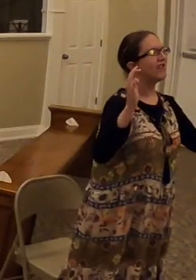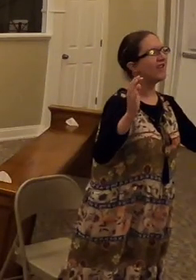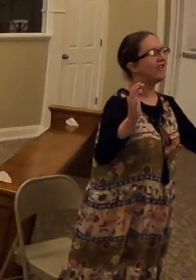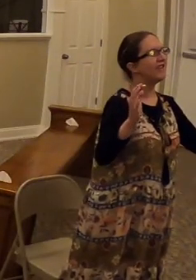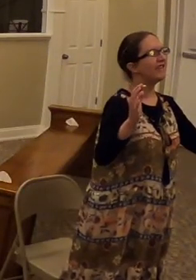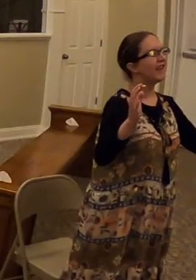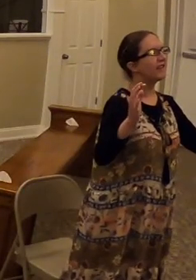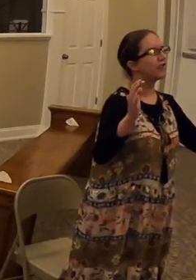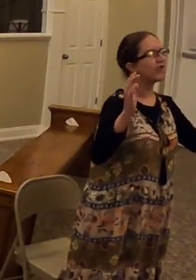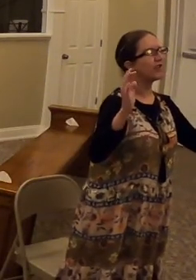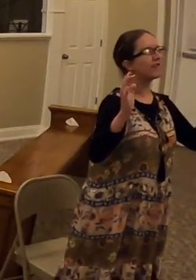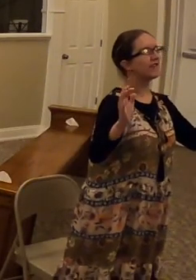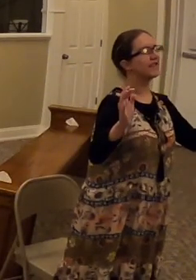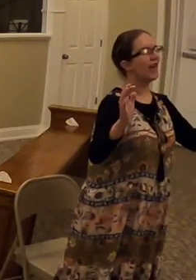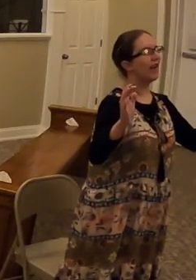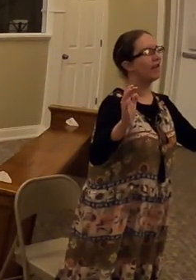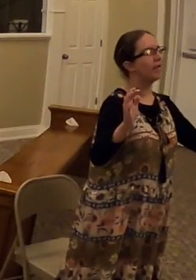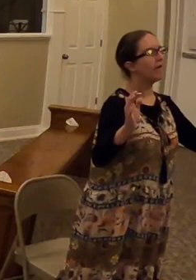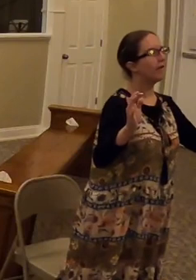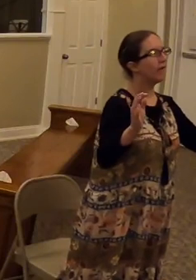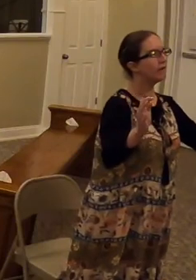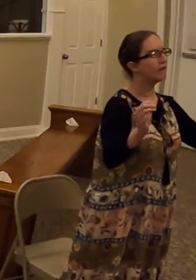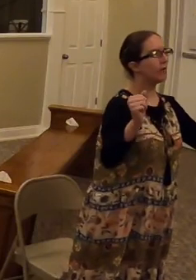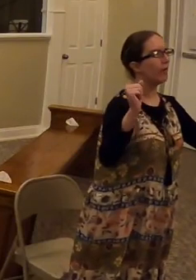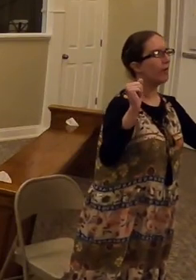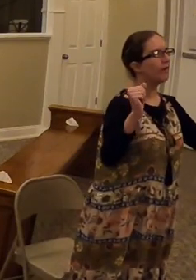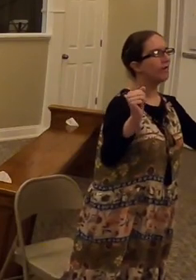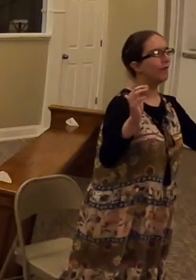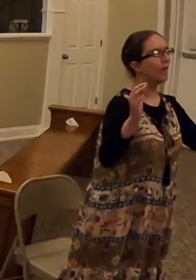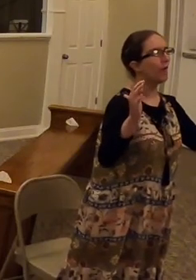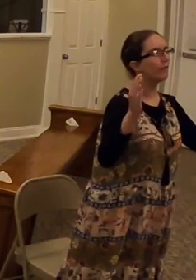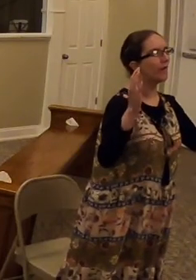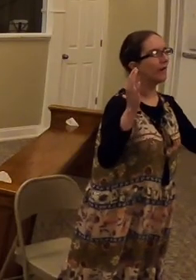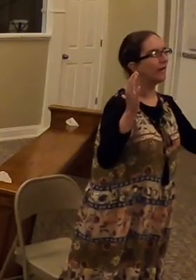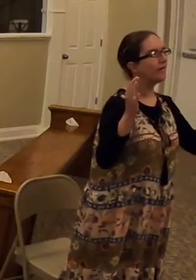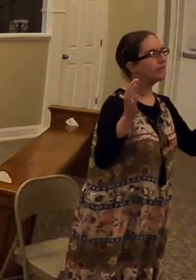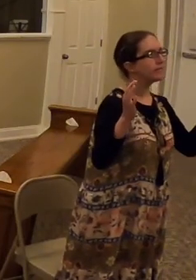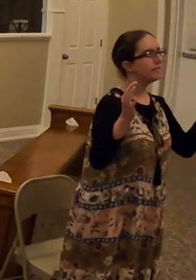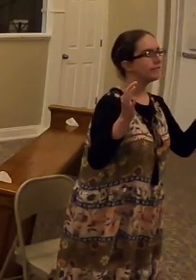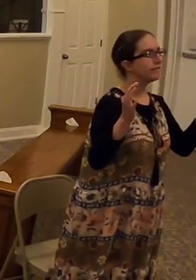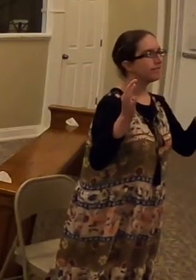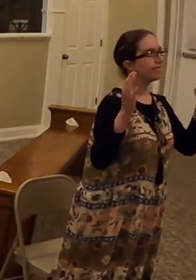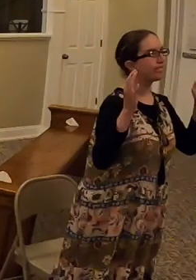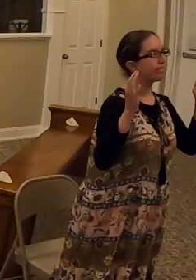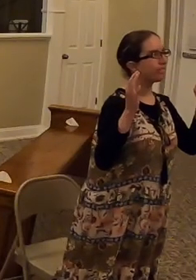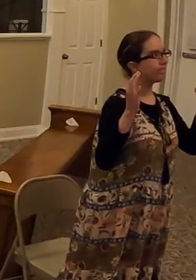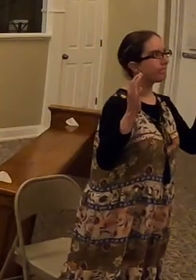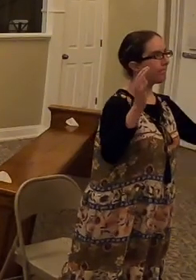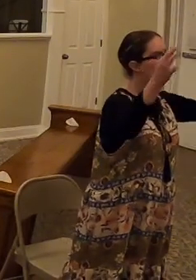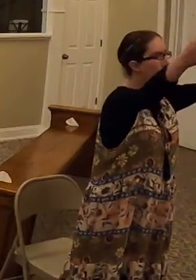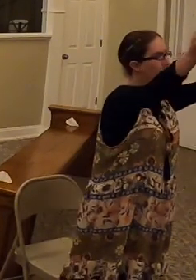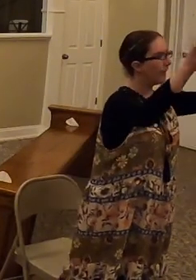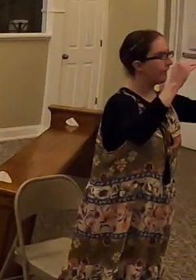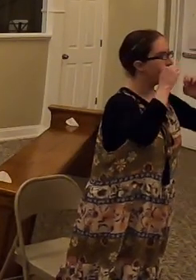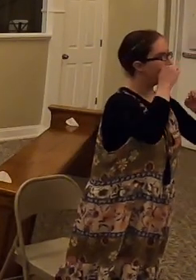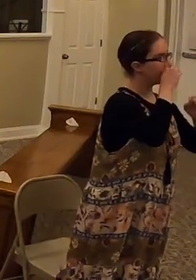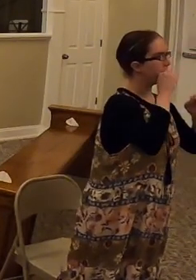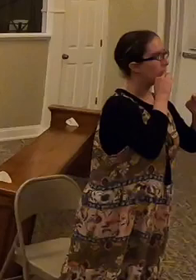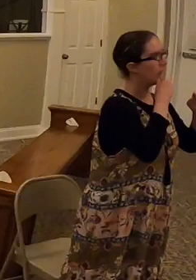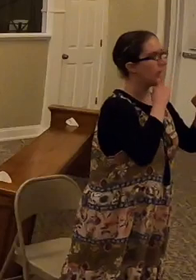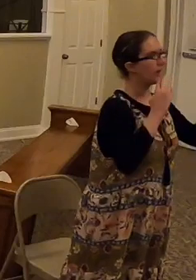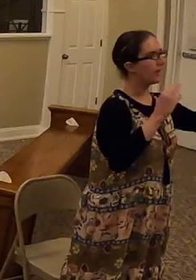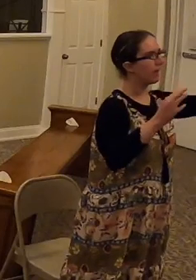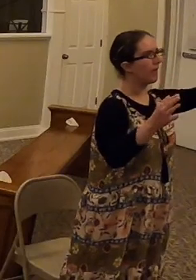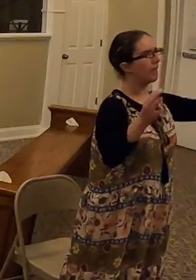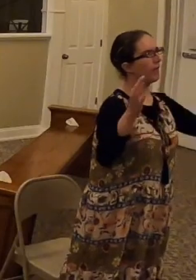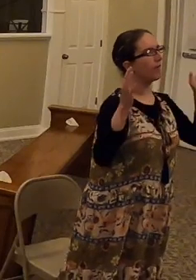now, God. Lord, we want you to move into this place, Lord. Move into this place tonight,